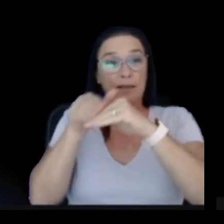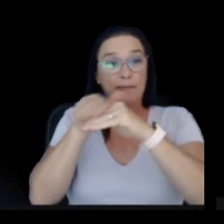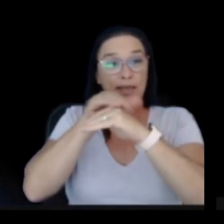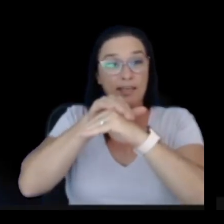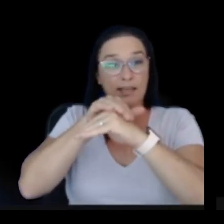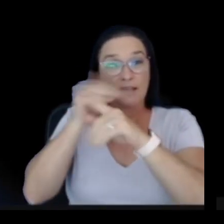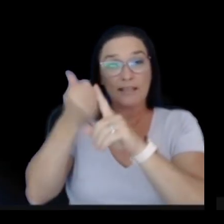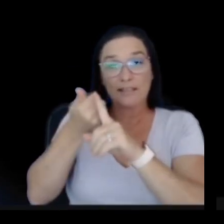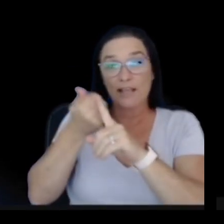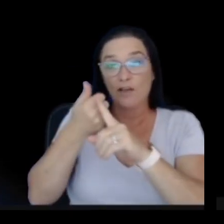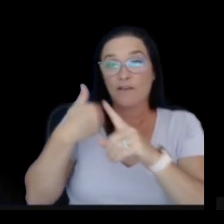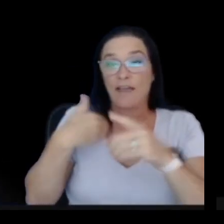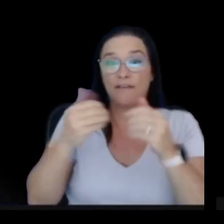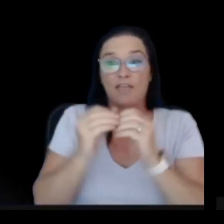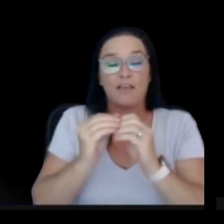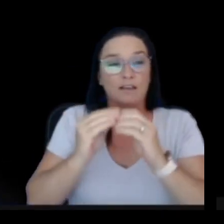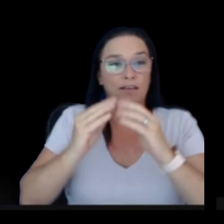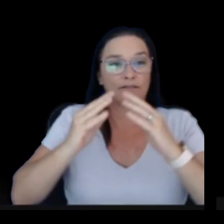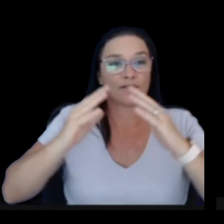inflationary trend